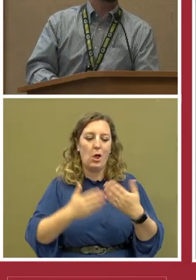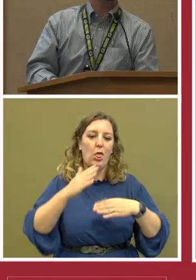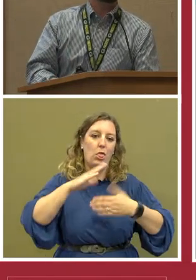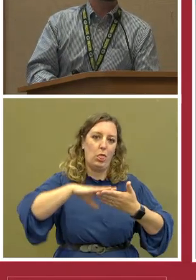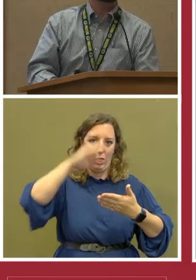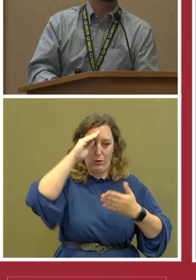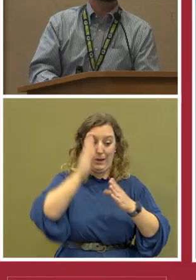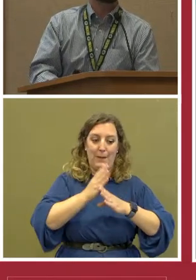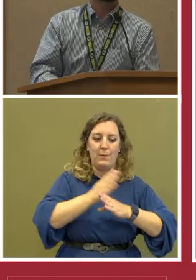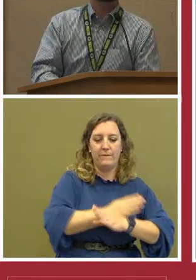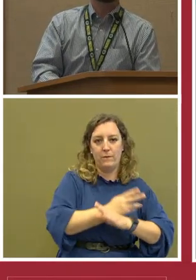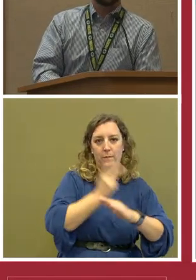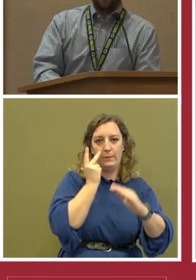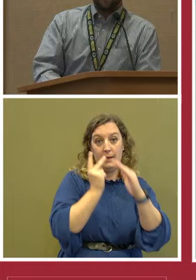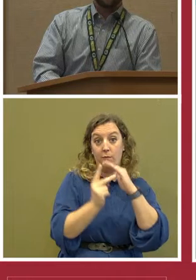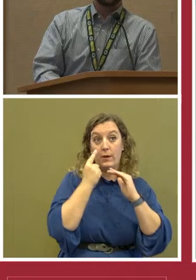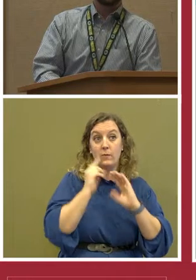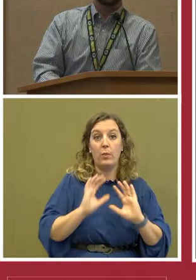they forecast for those classes.